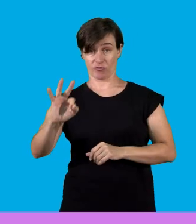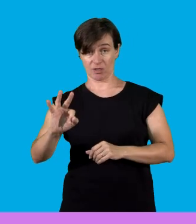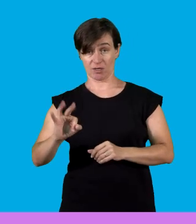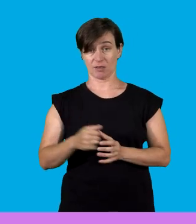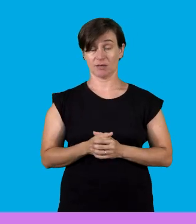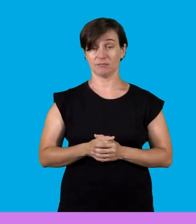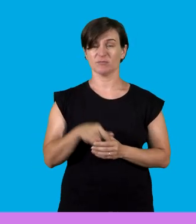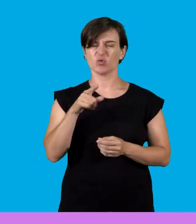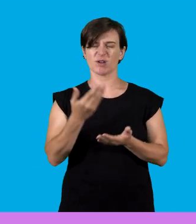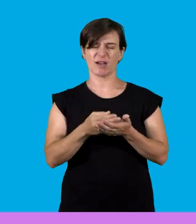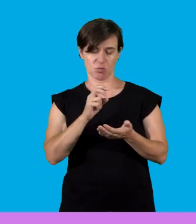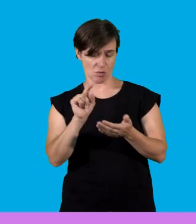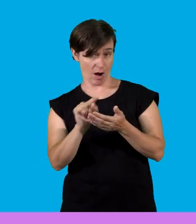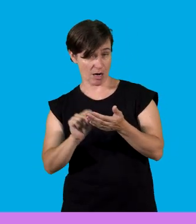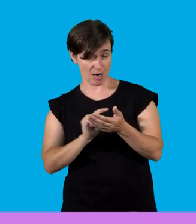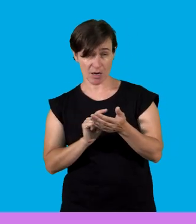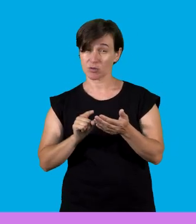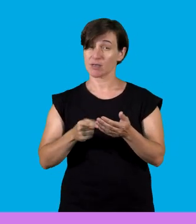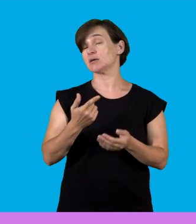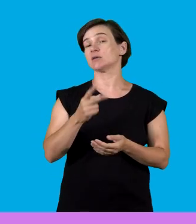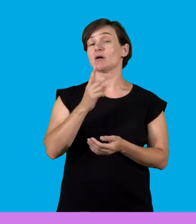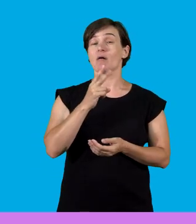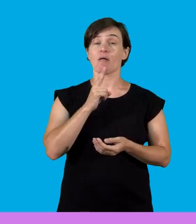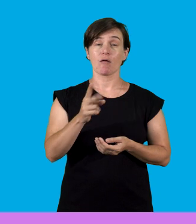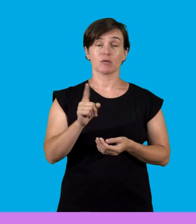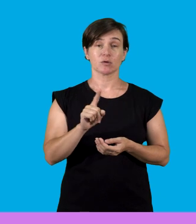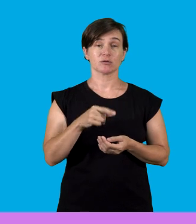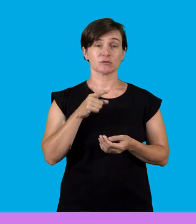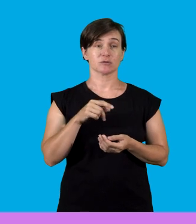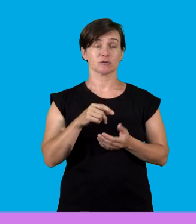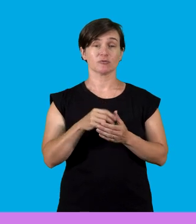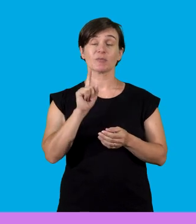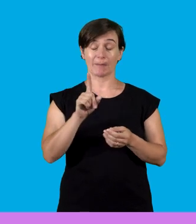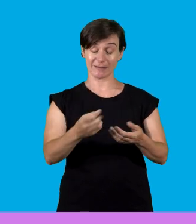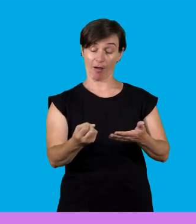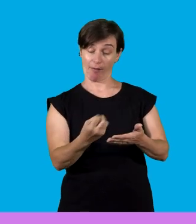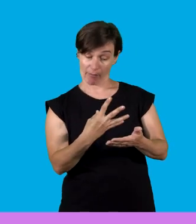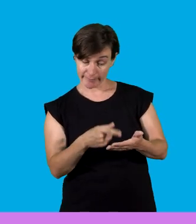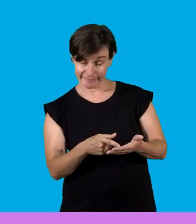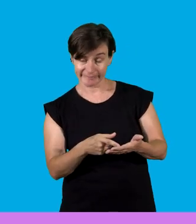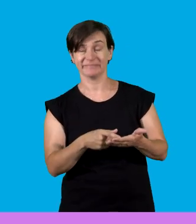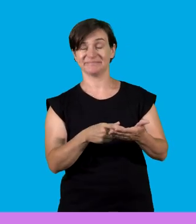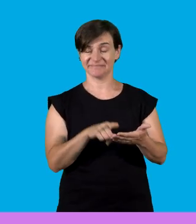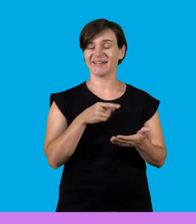473. Punch that into your calculator. Remember to switch it on first.